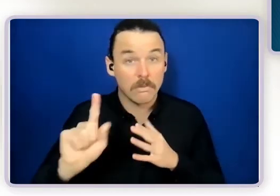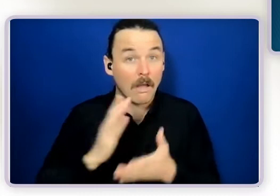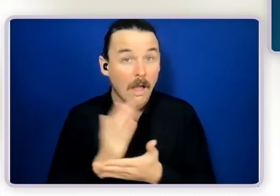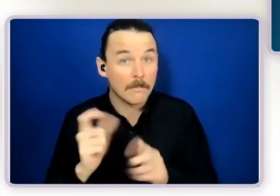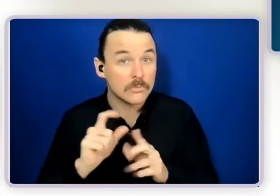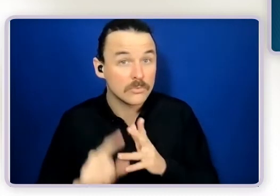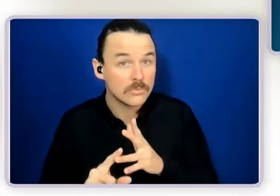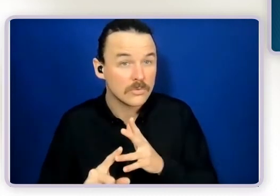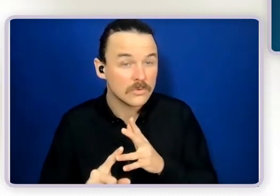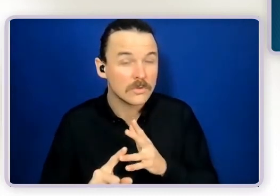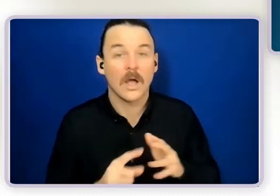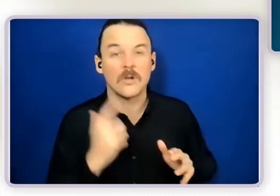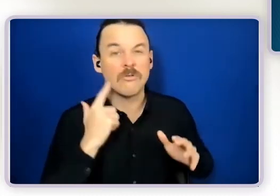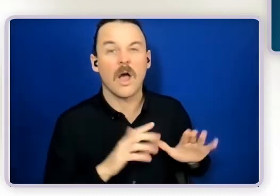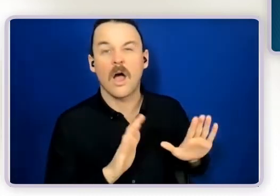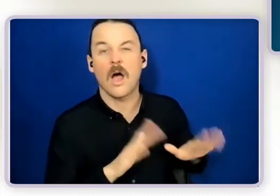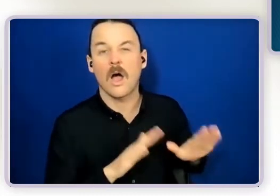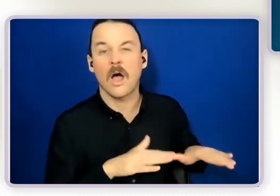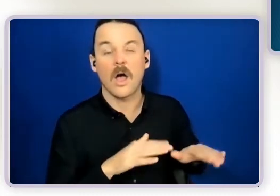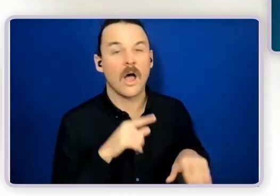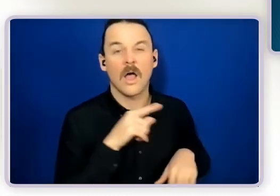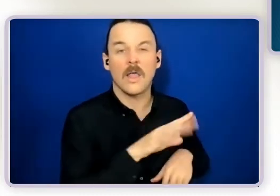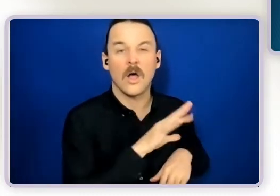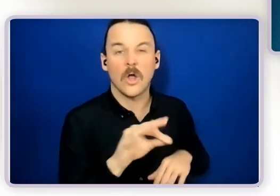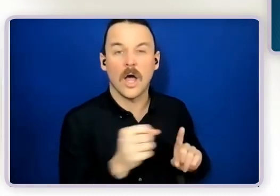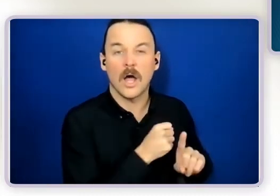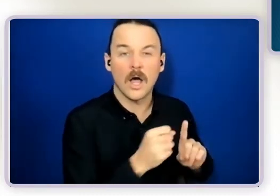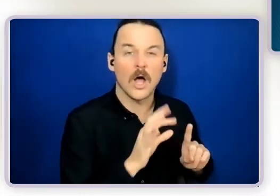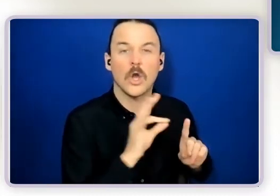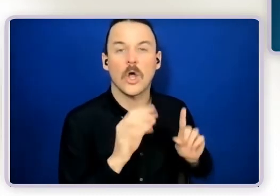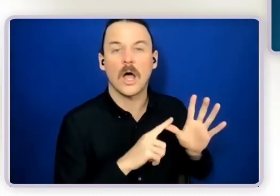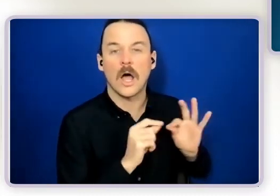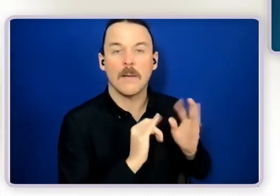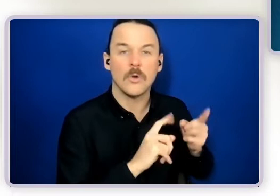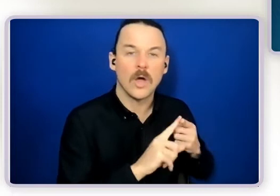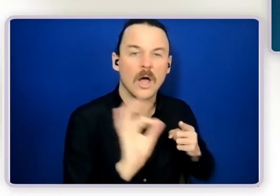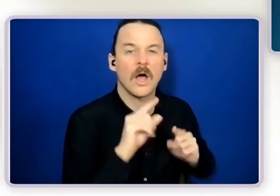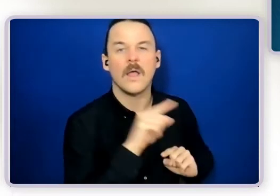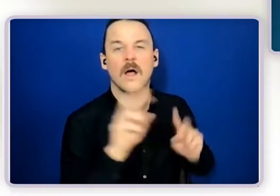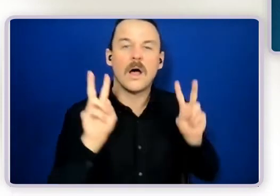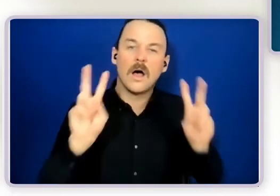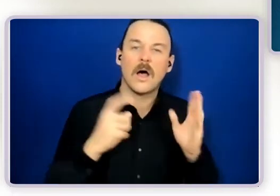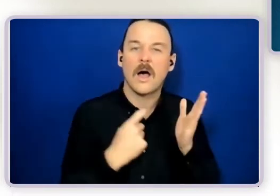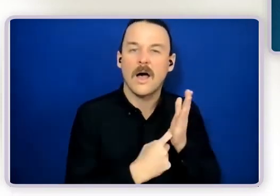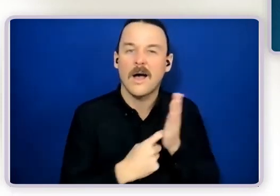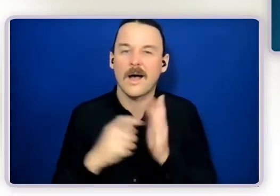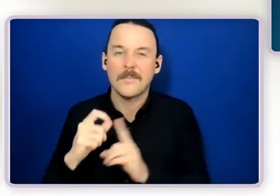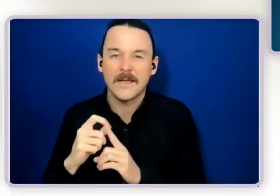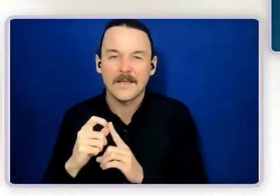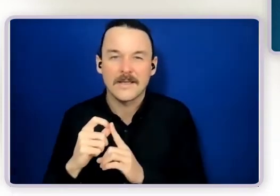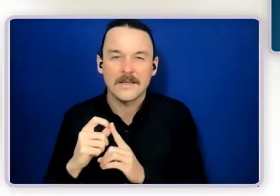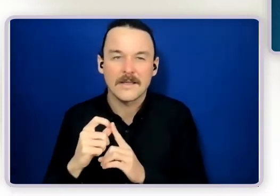restrictive practices for the purpose of today, play down its effects, play down the importance of not using